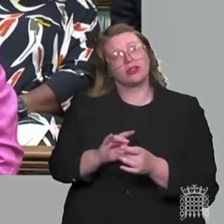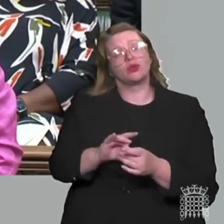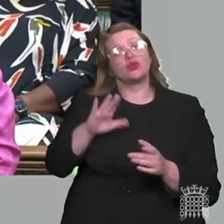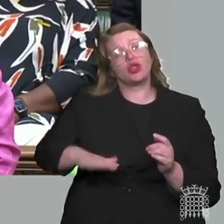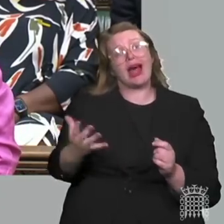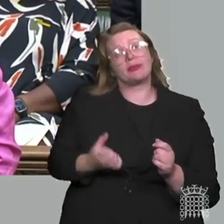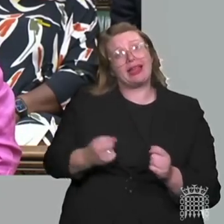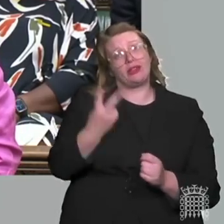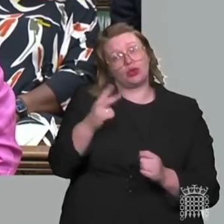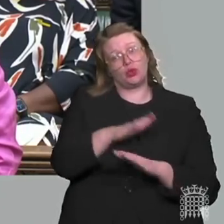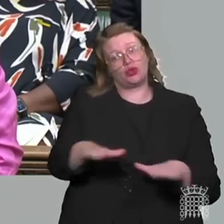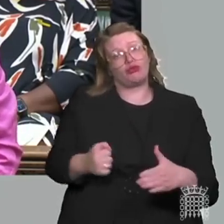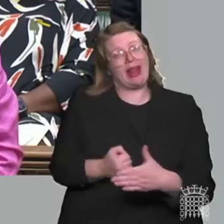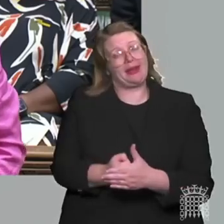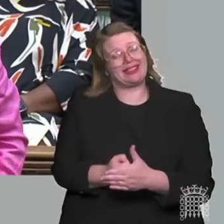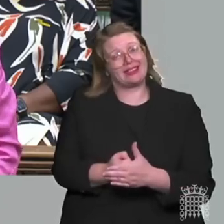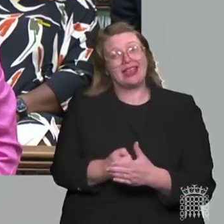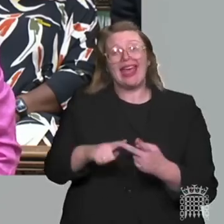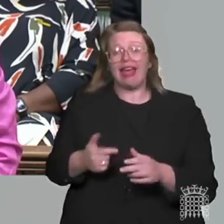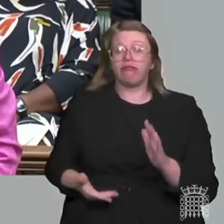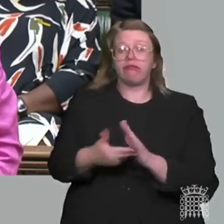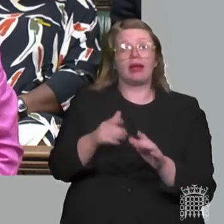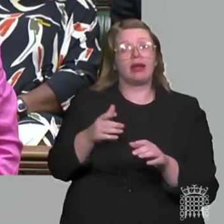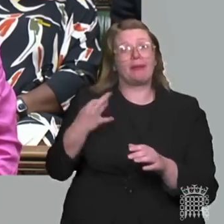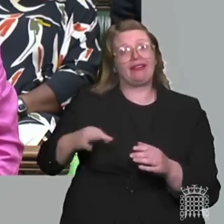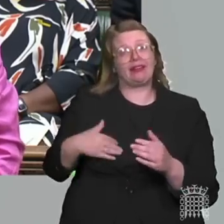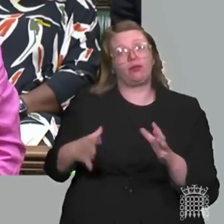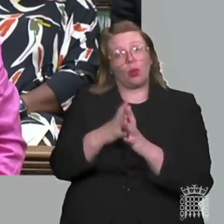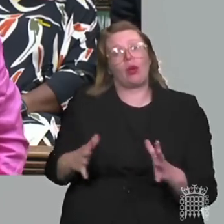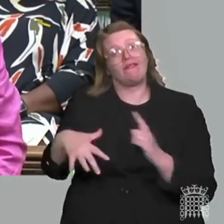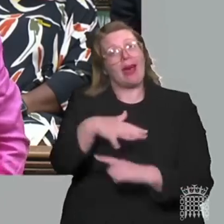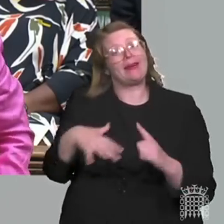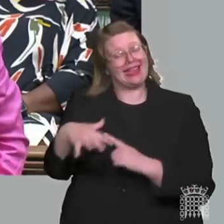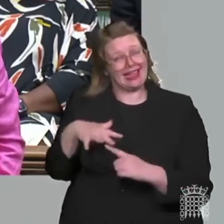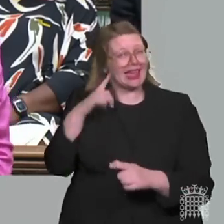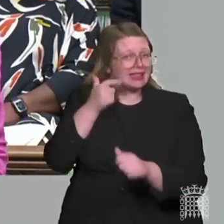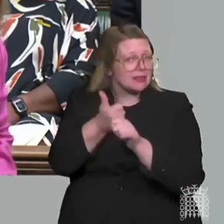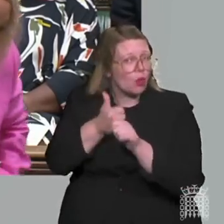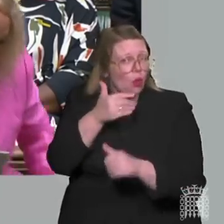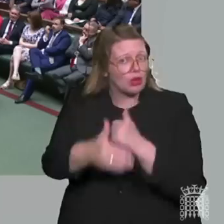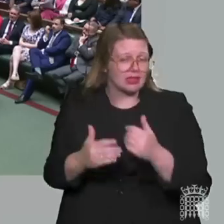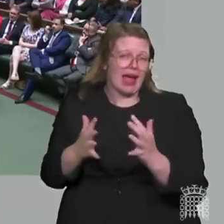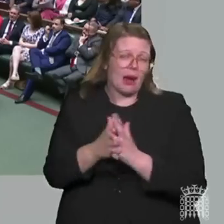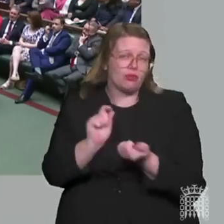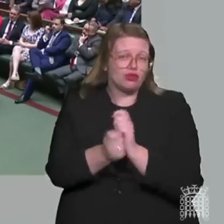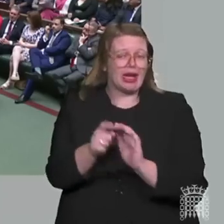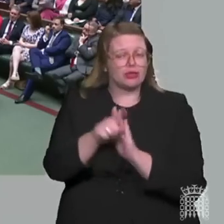lift 250,000 children out of poverty and meet with anti-poverty organisations? Mr.